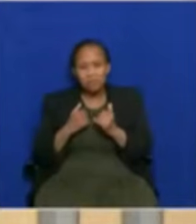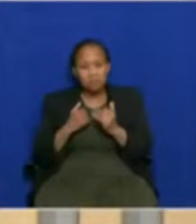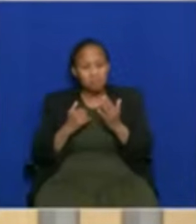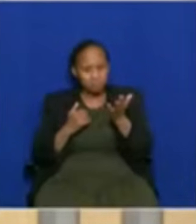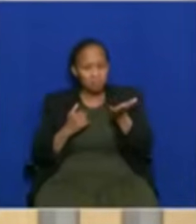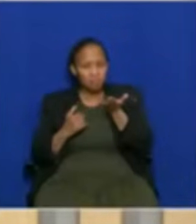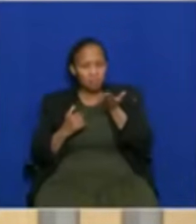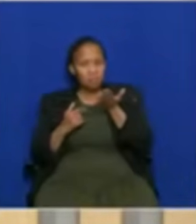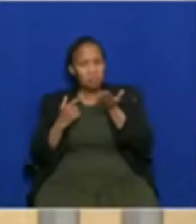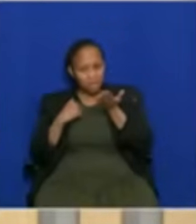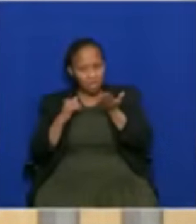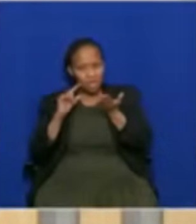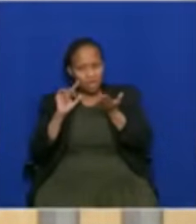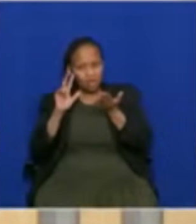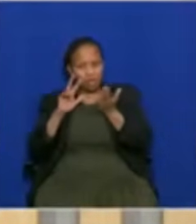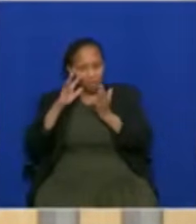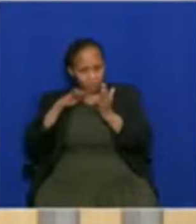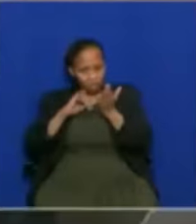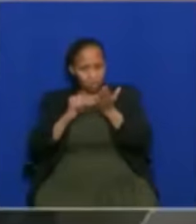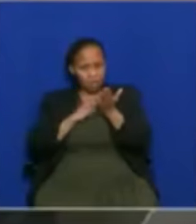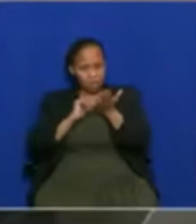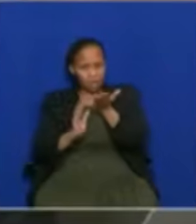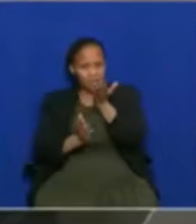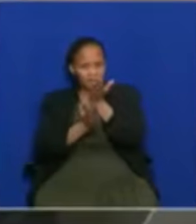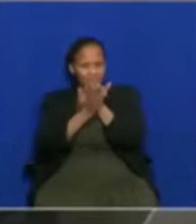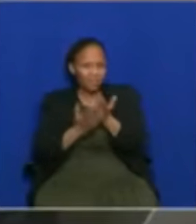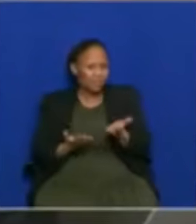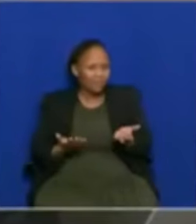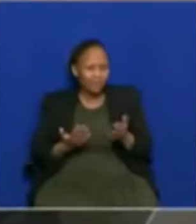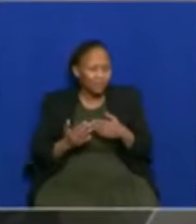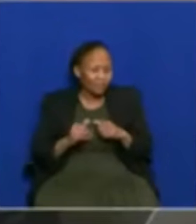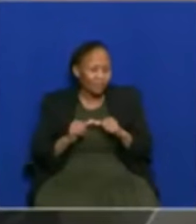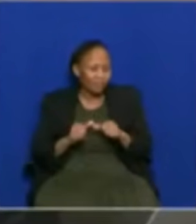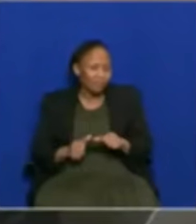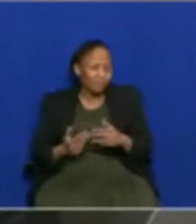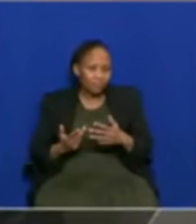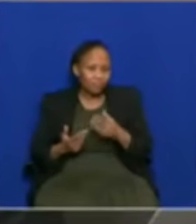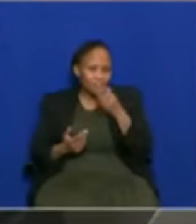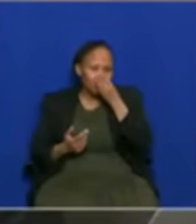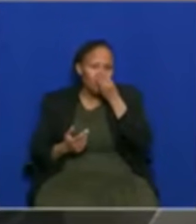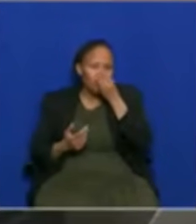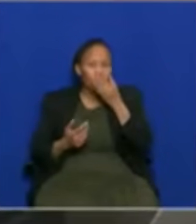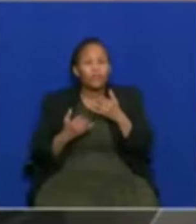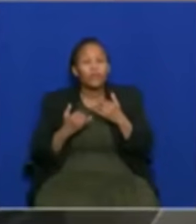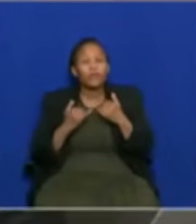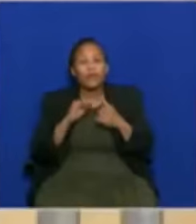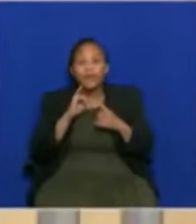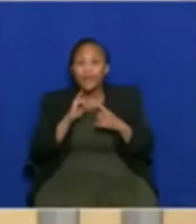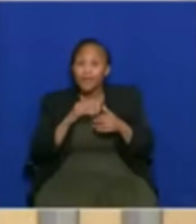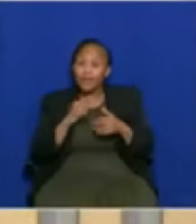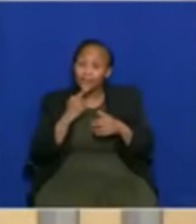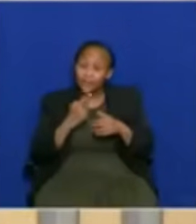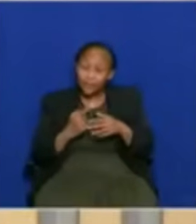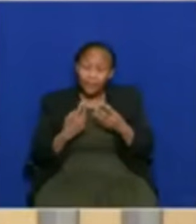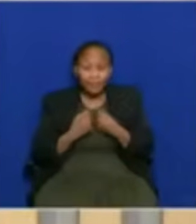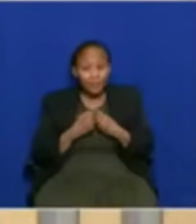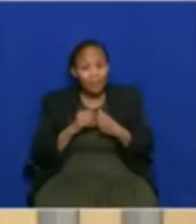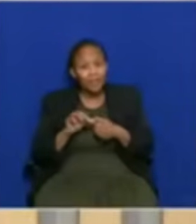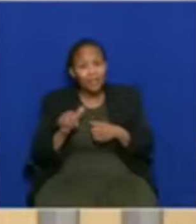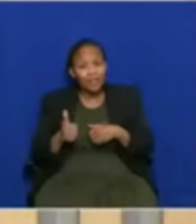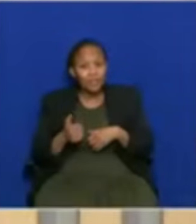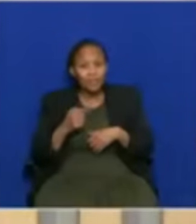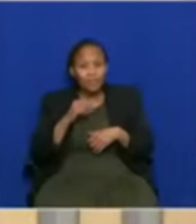forward from there. To say anything else means I'm building up another story.